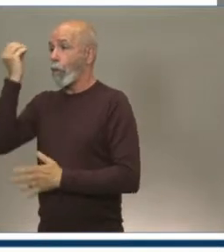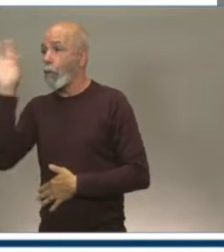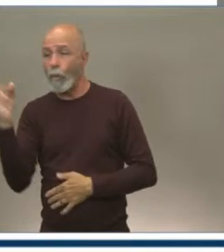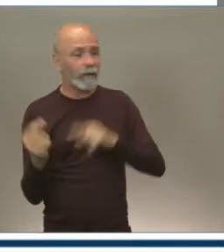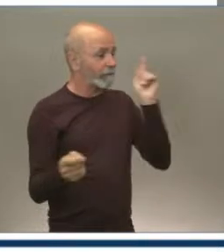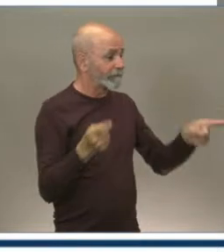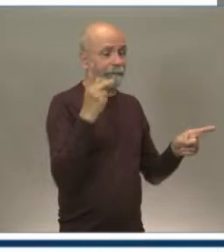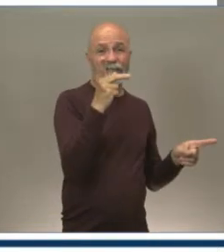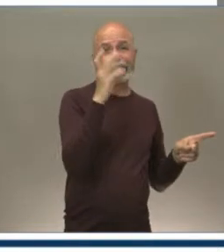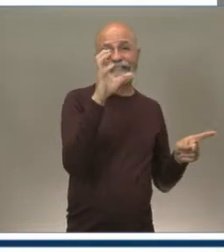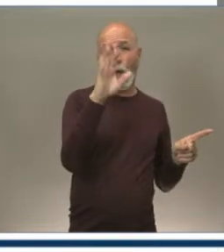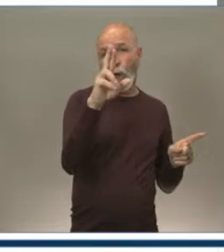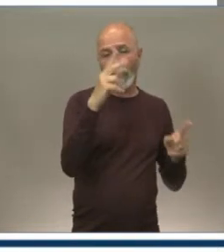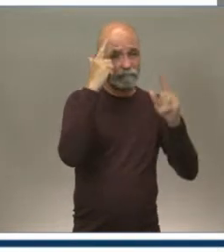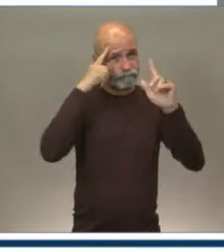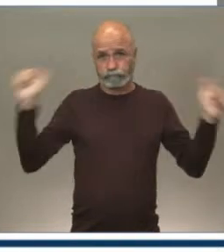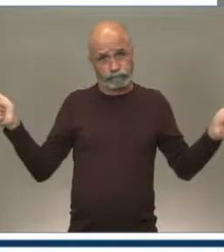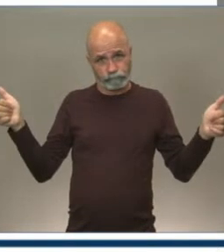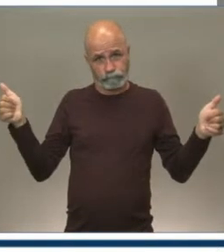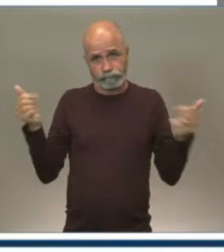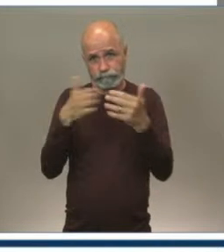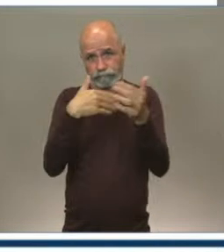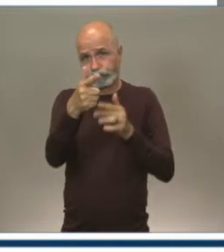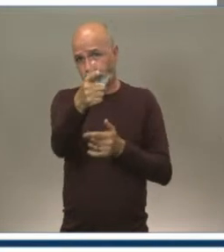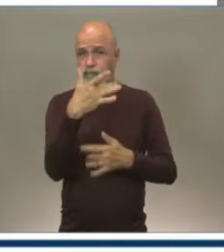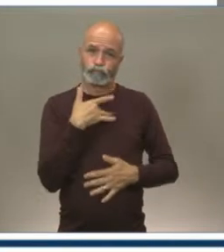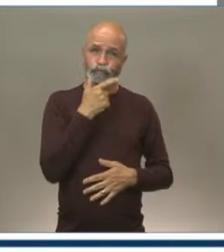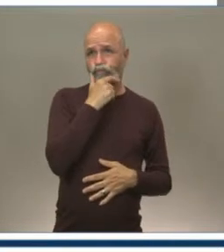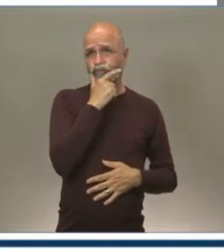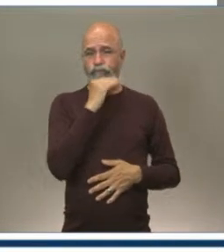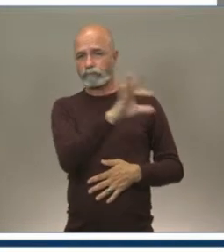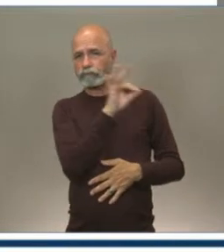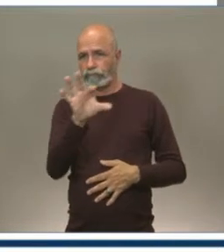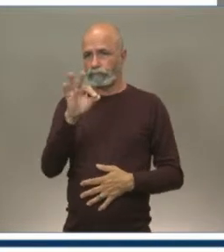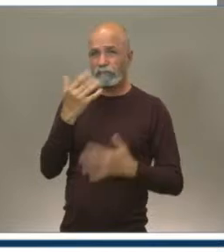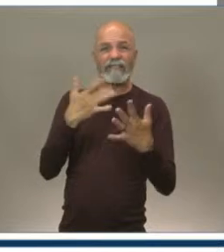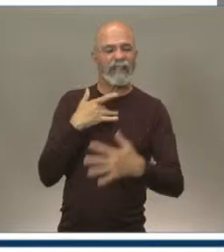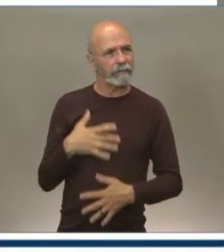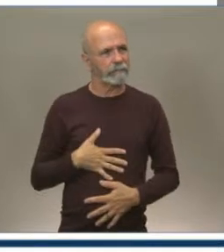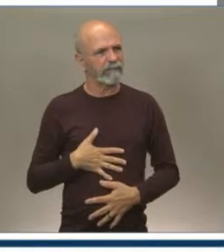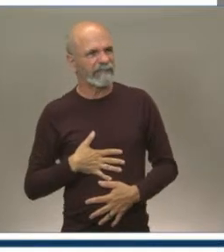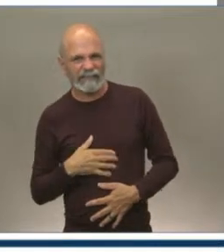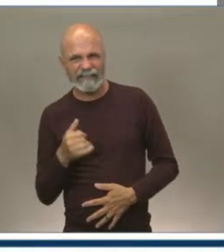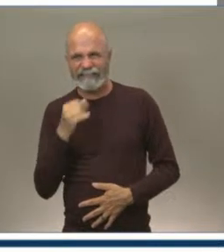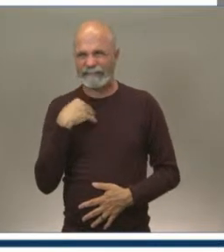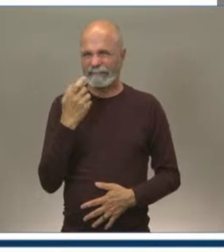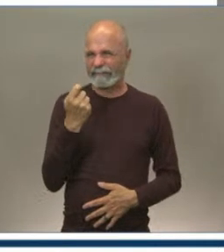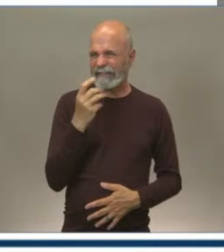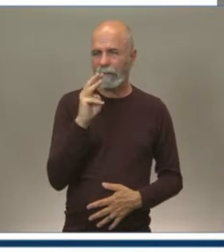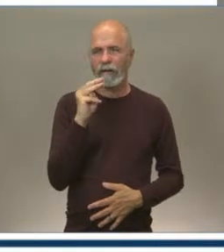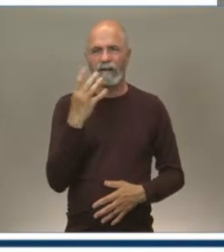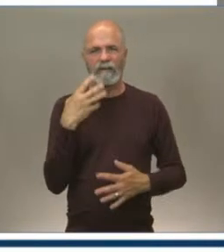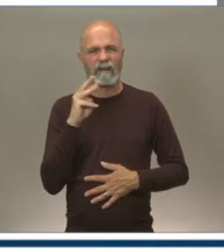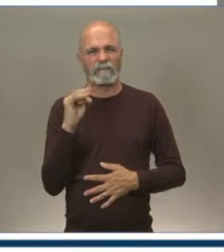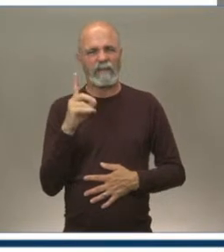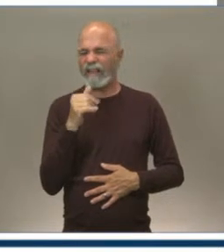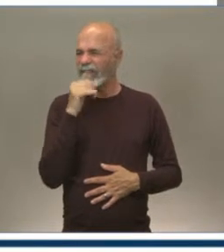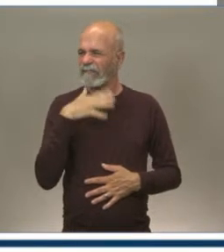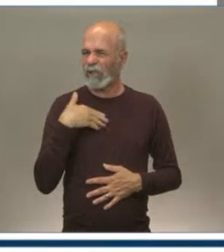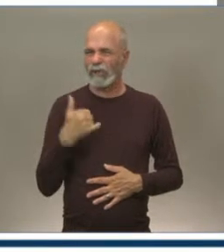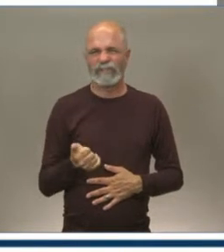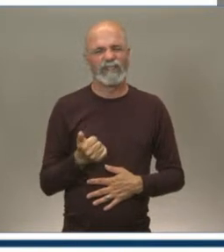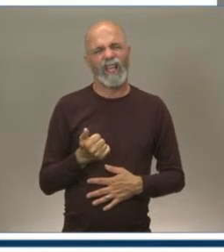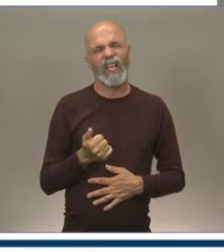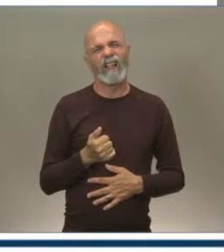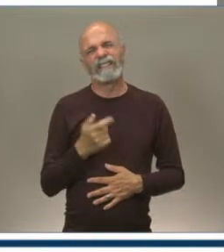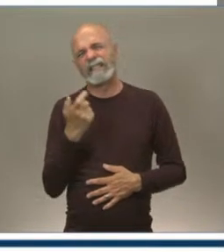province. And if you have symptoms, even if they are mild, maybe you think it's seasonal allergies, you may well have